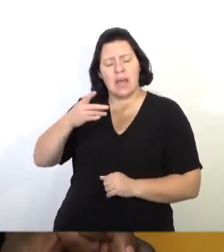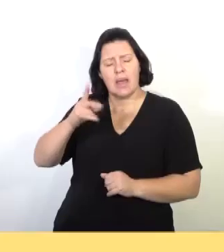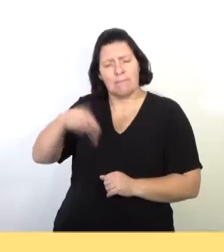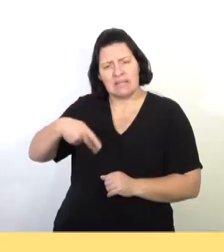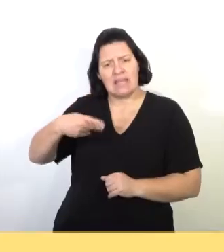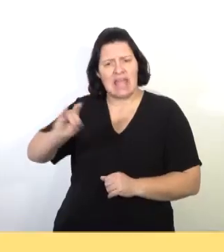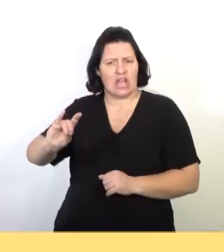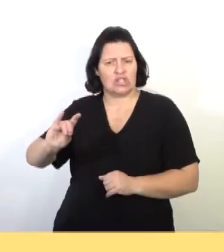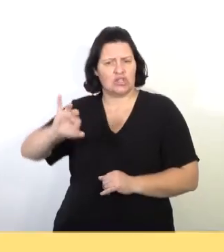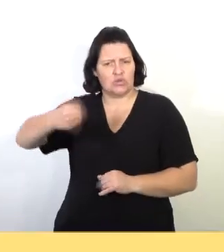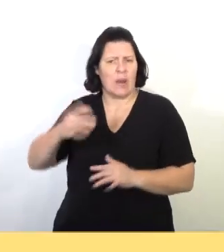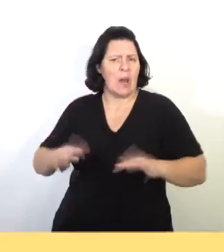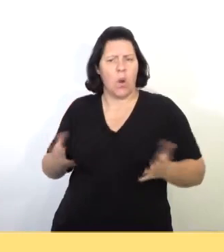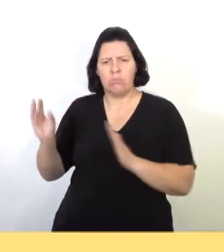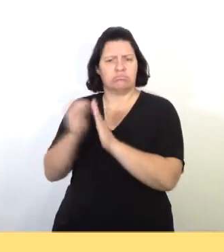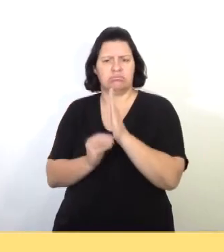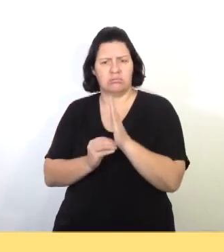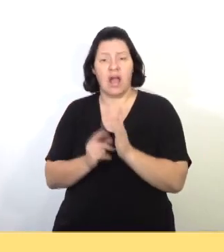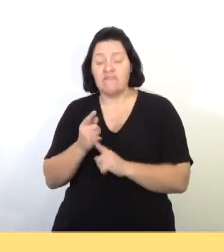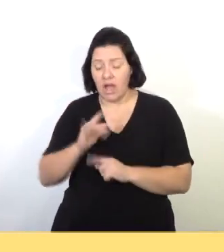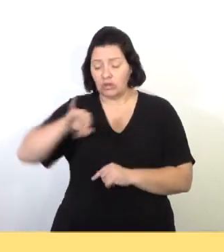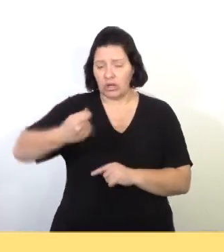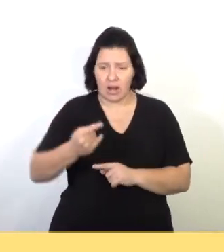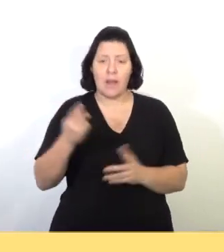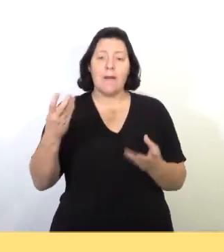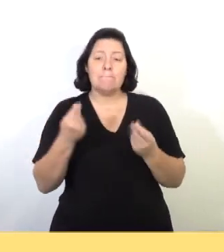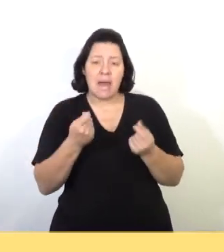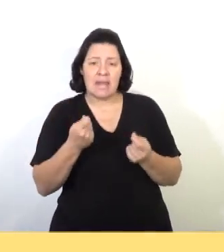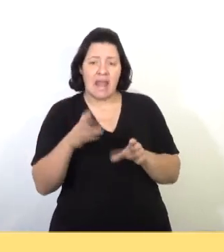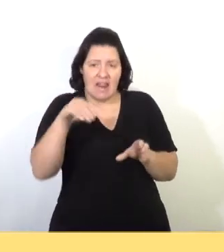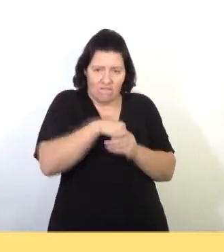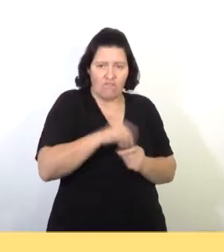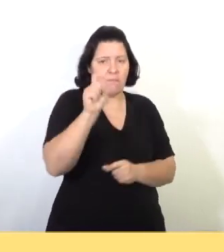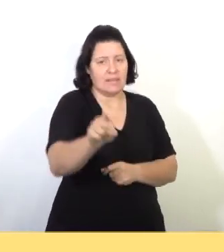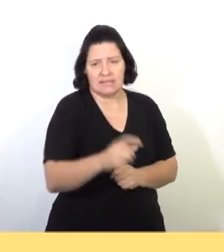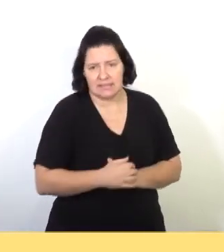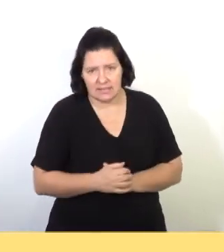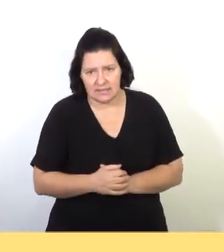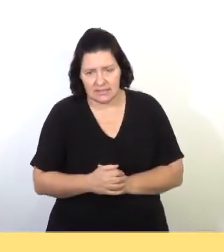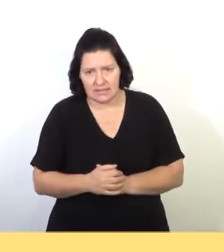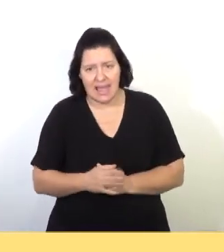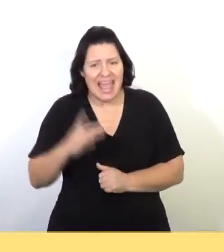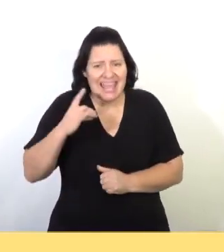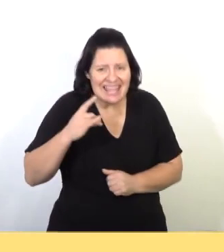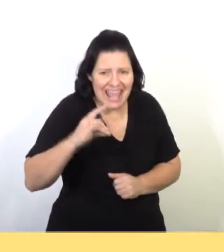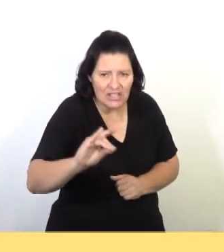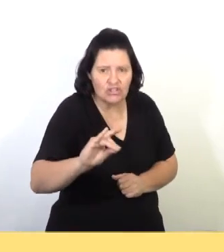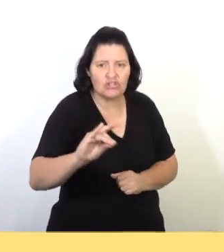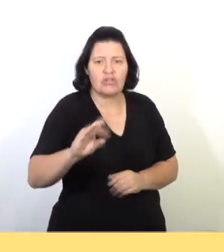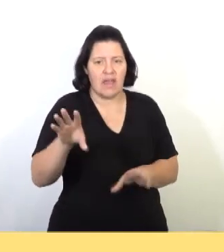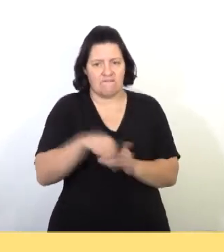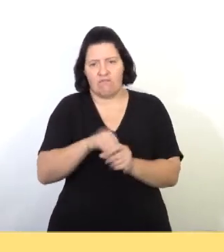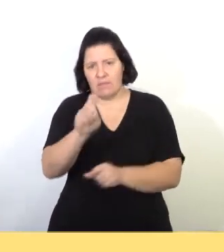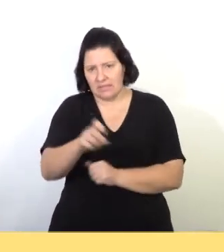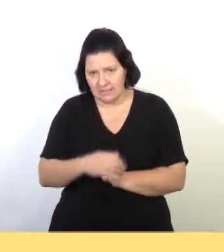Remember that whenever we're dealing with petty cash journal, money has to be involved, okay? There has to be cash that is